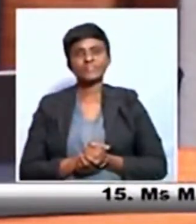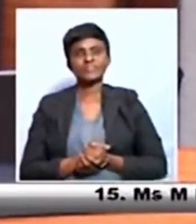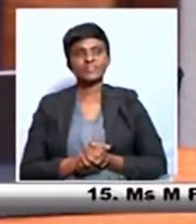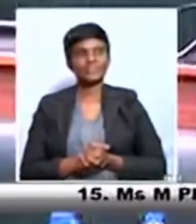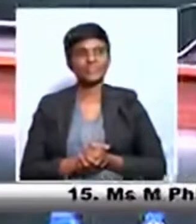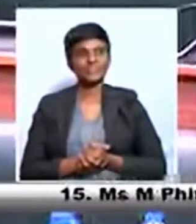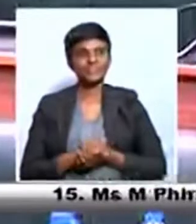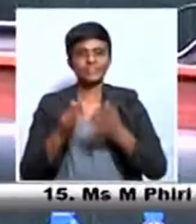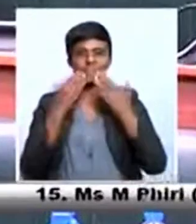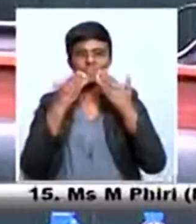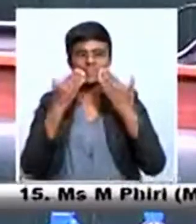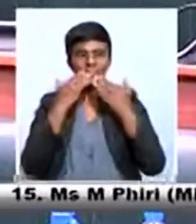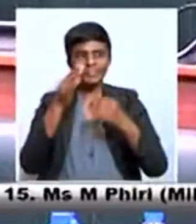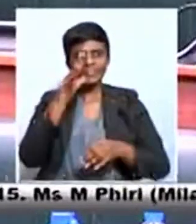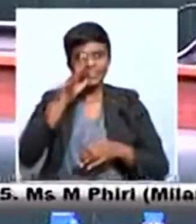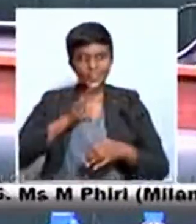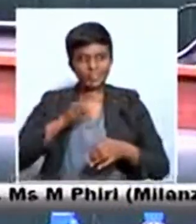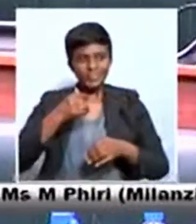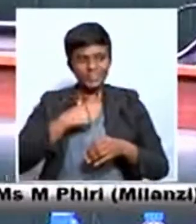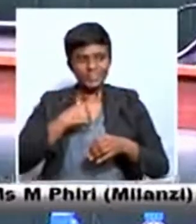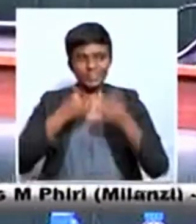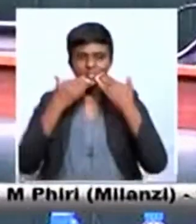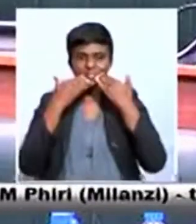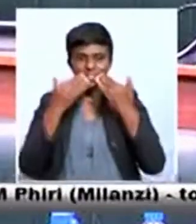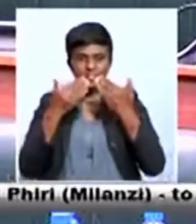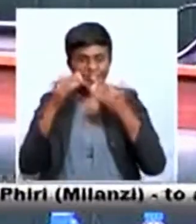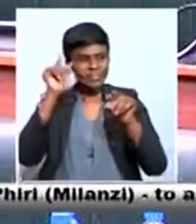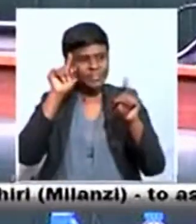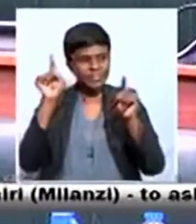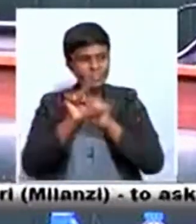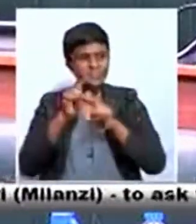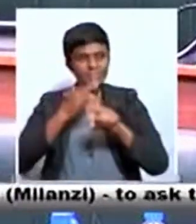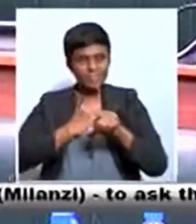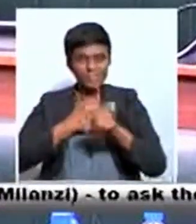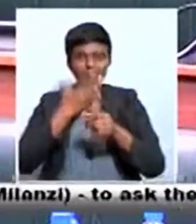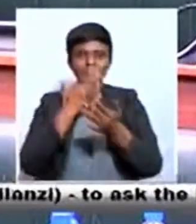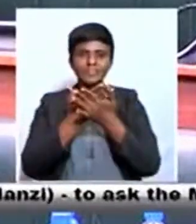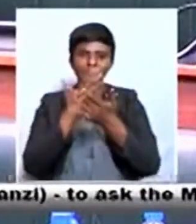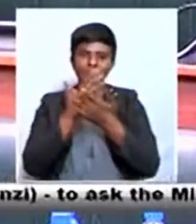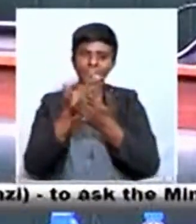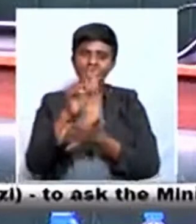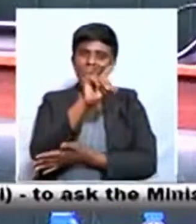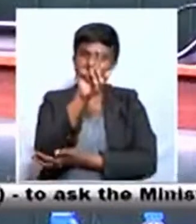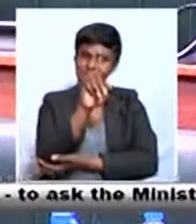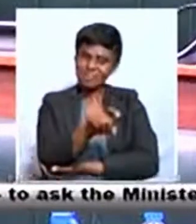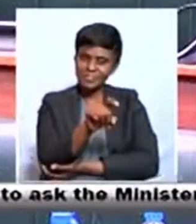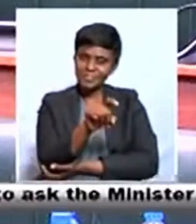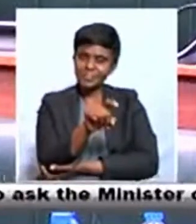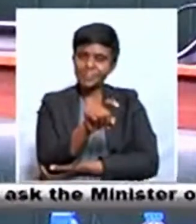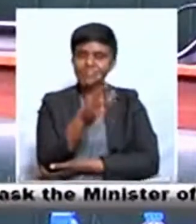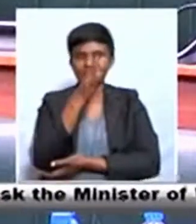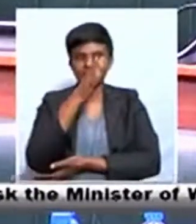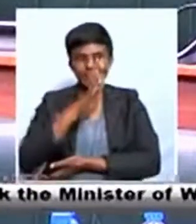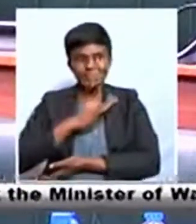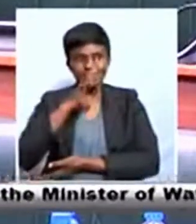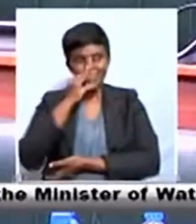Thank you, Madam Speaker. I also want to thank my brother for that very, very good question. Madam